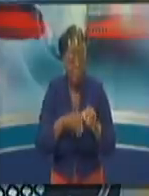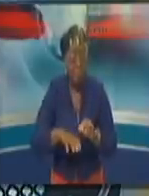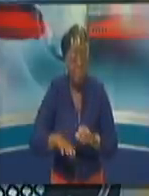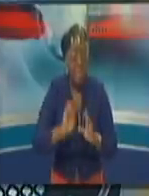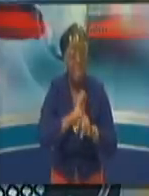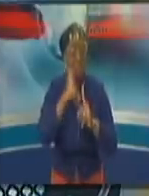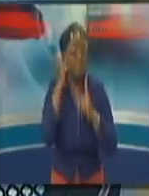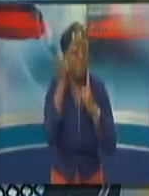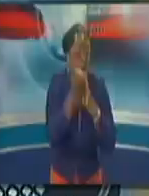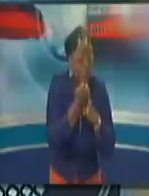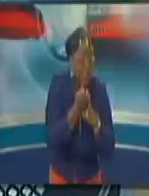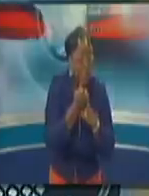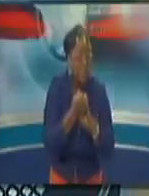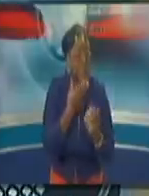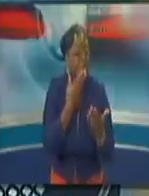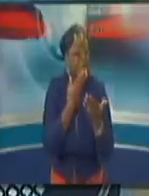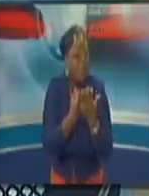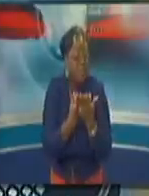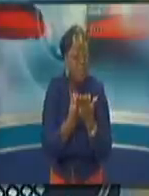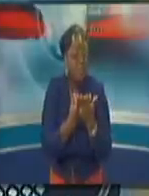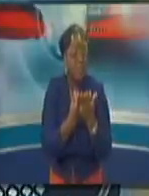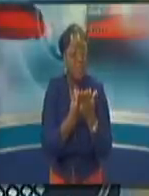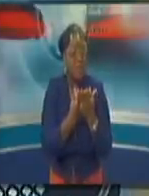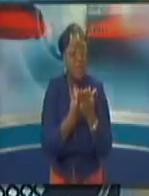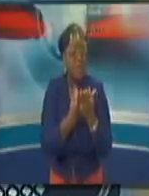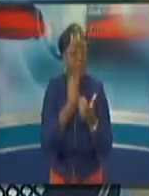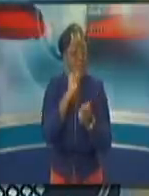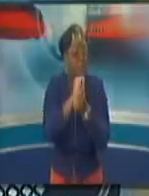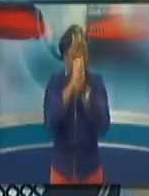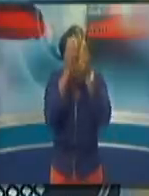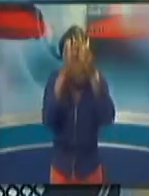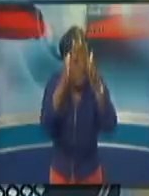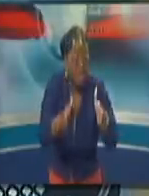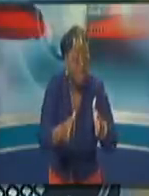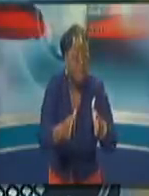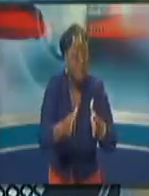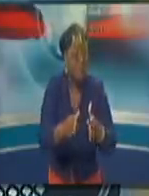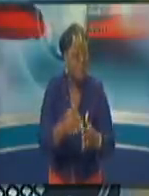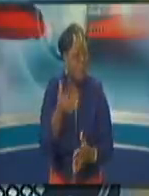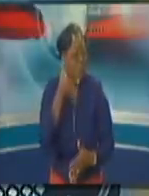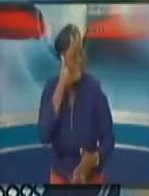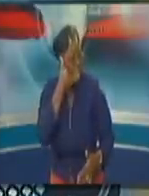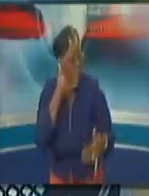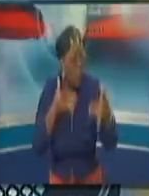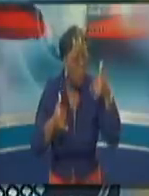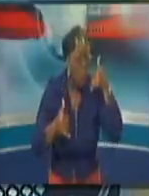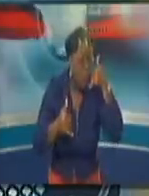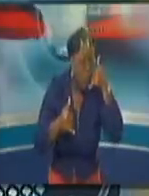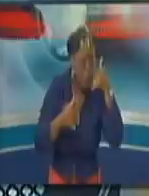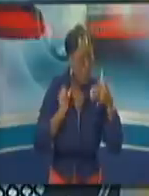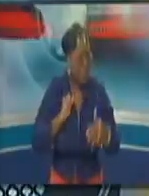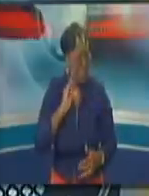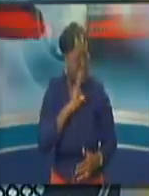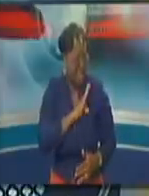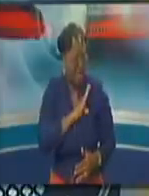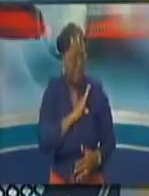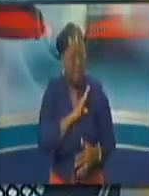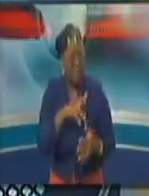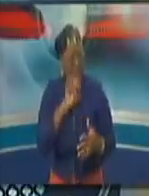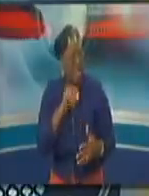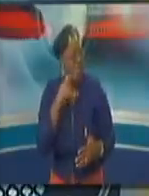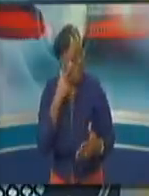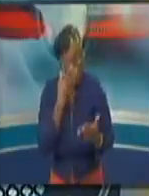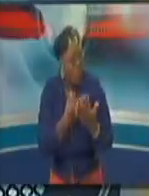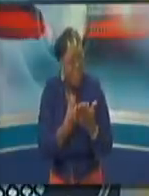staff and their family needs. Check in on the well-being of your staff members periodically. And even if, you know, the workplace is